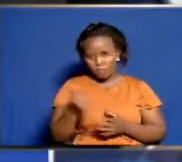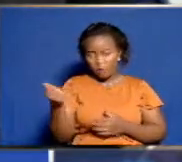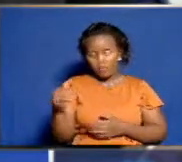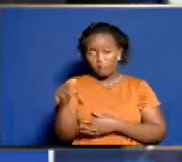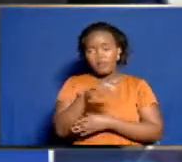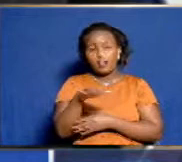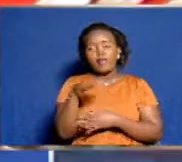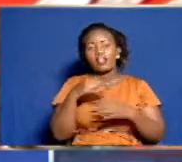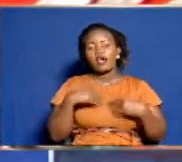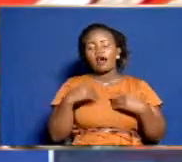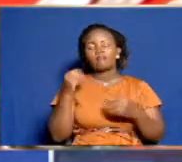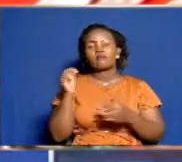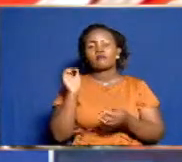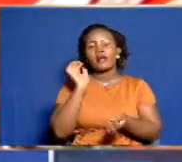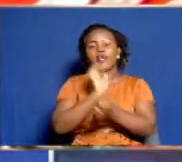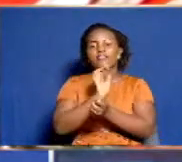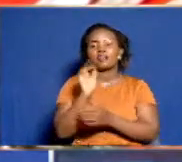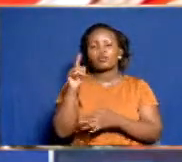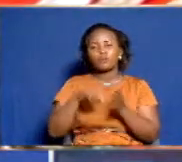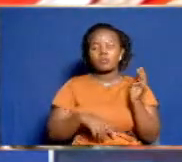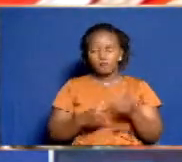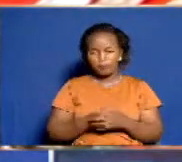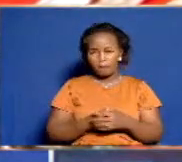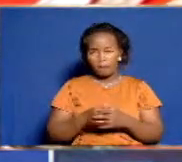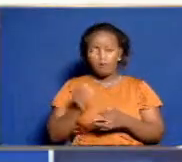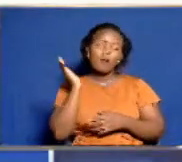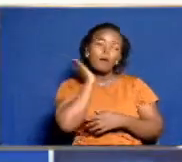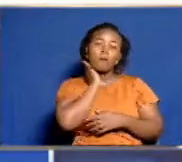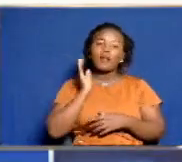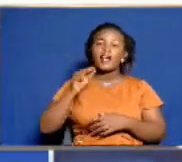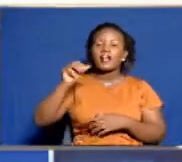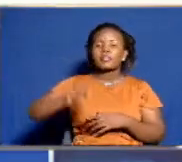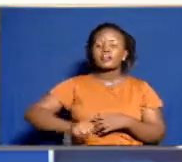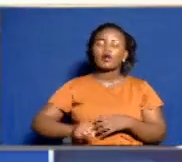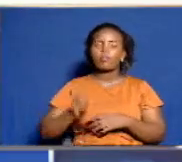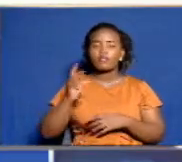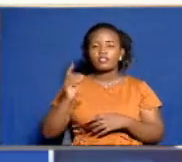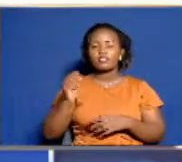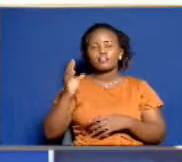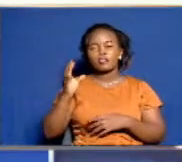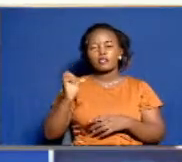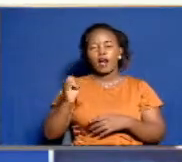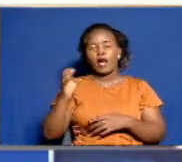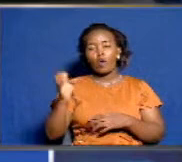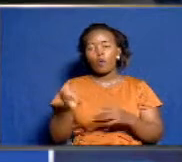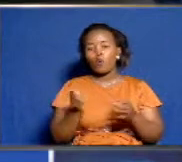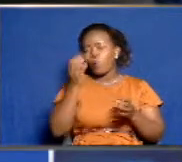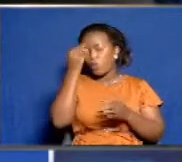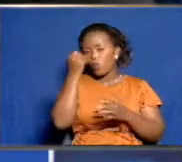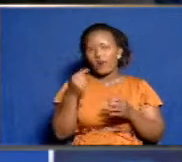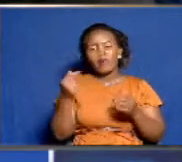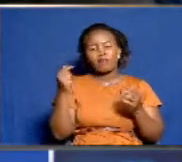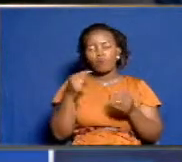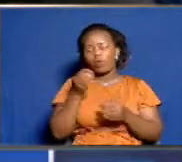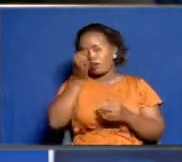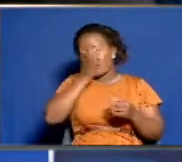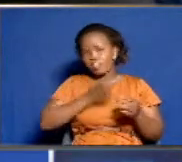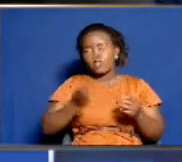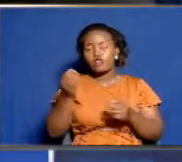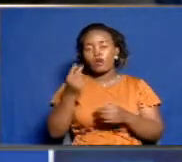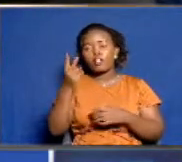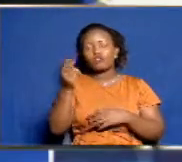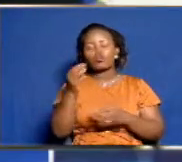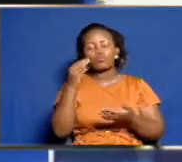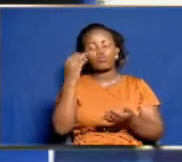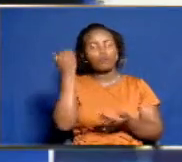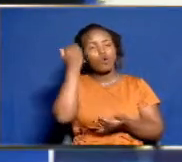warrant of arrest against Muranga South DCIO David Cheruiyot for disregarding two court orders and confiscating the phones